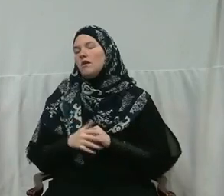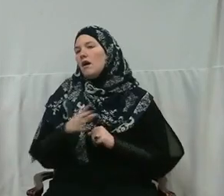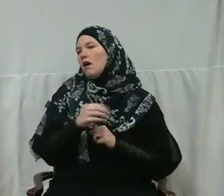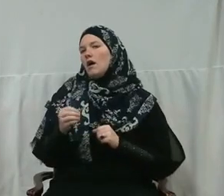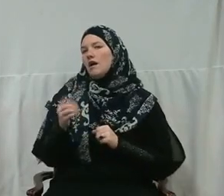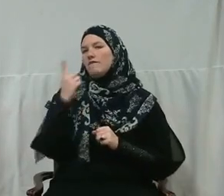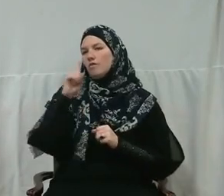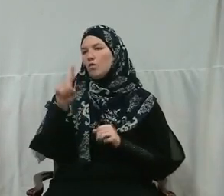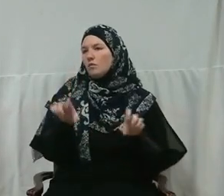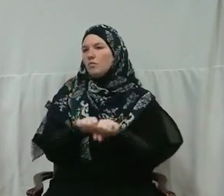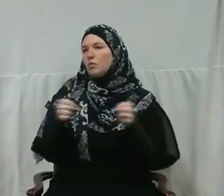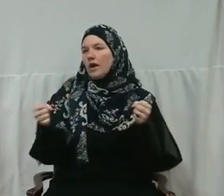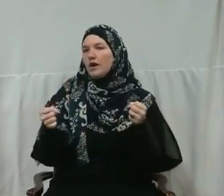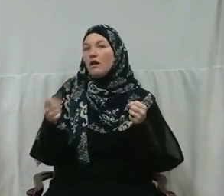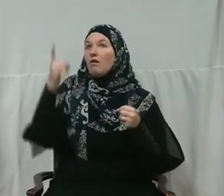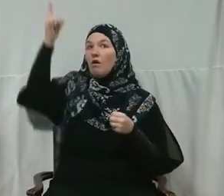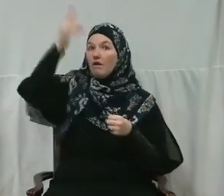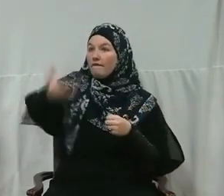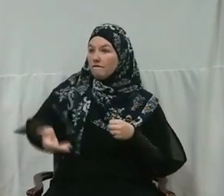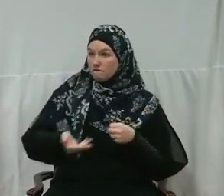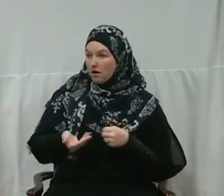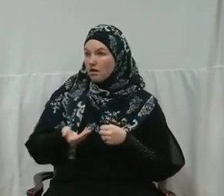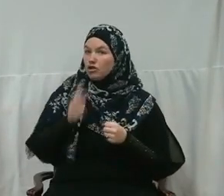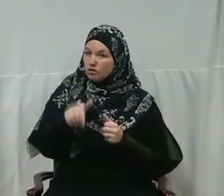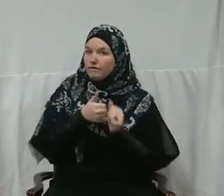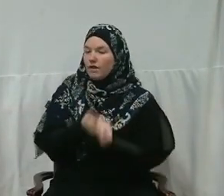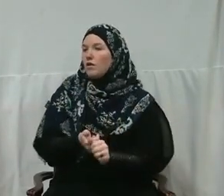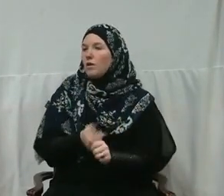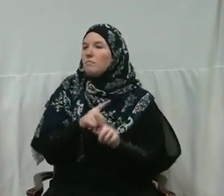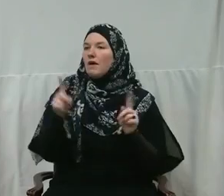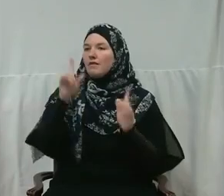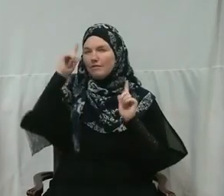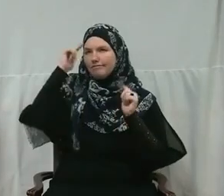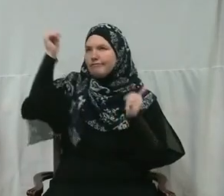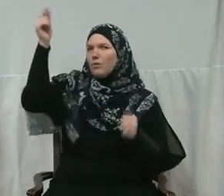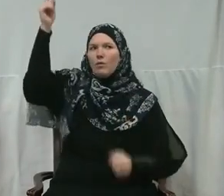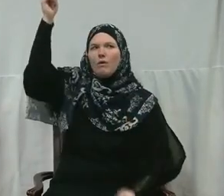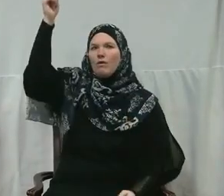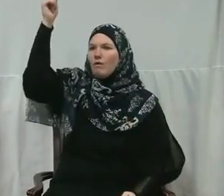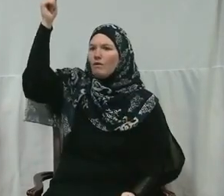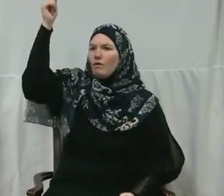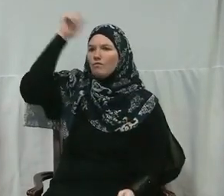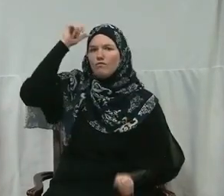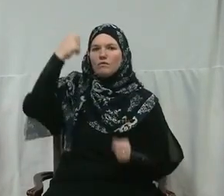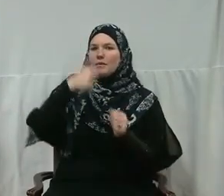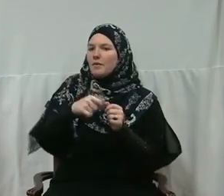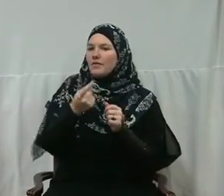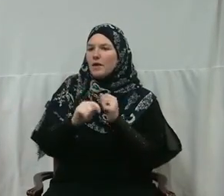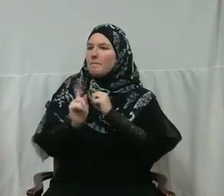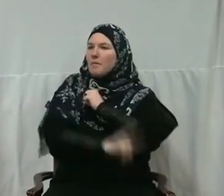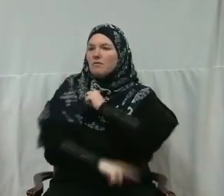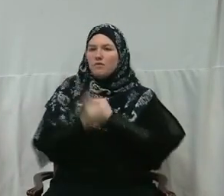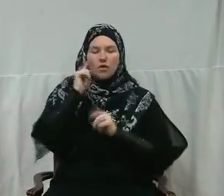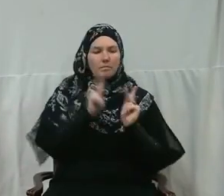for violating the invitation of Allah subhanahu wa ta'ala. But that's up to Allah. Remember, the punishment for